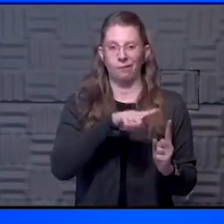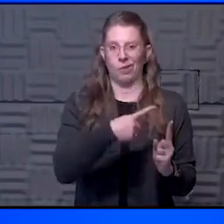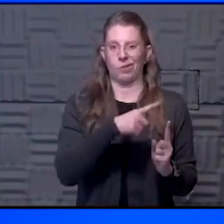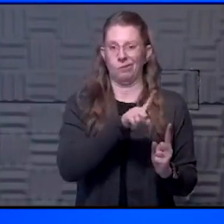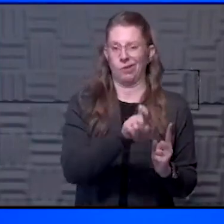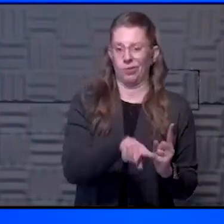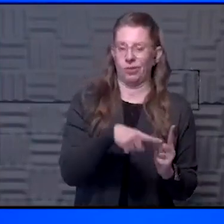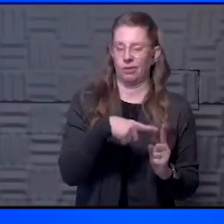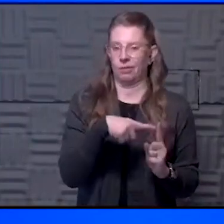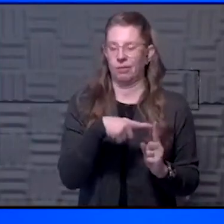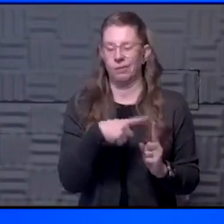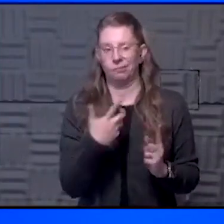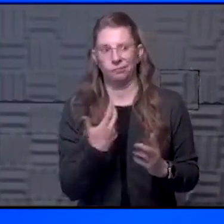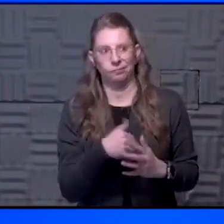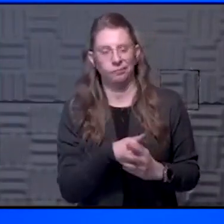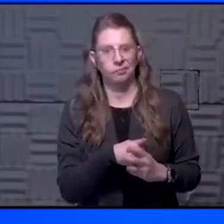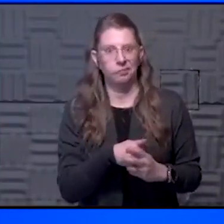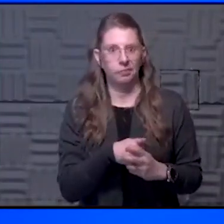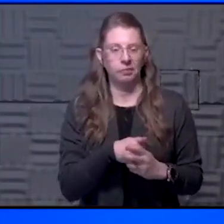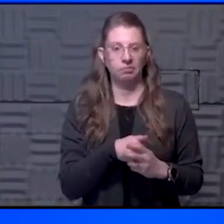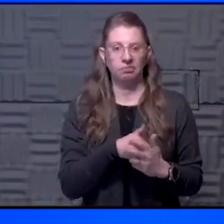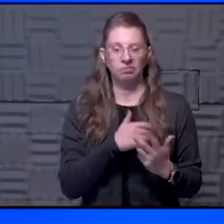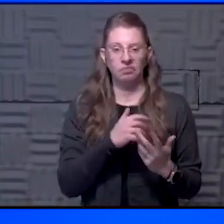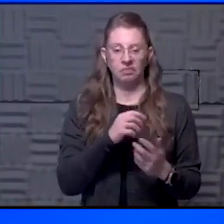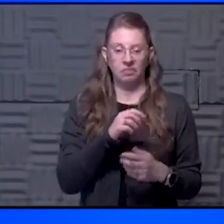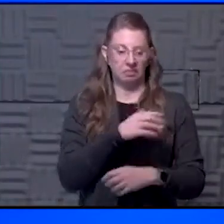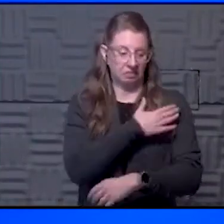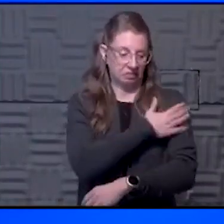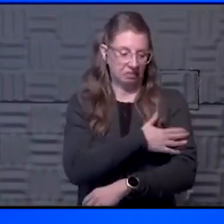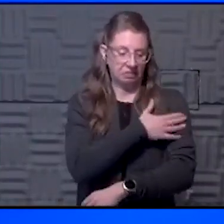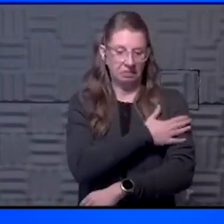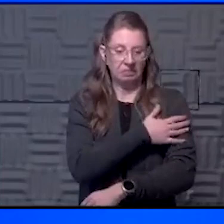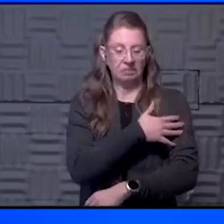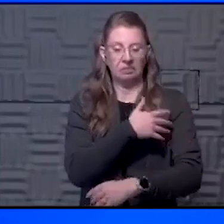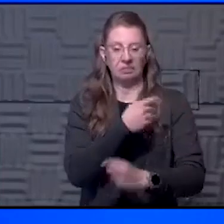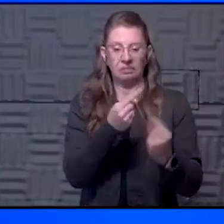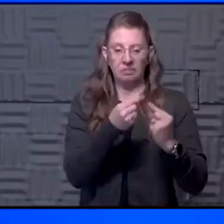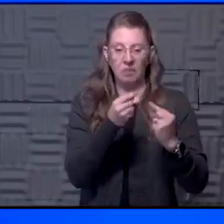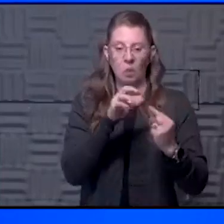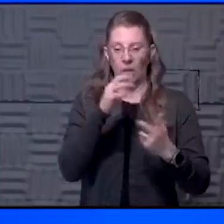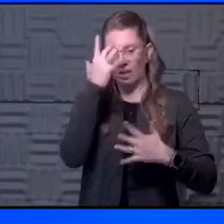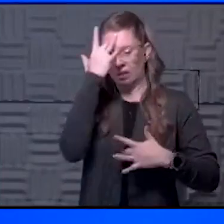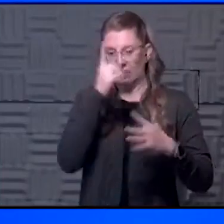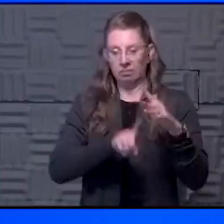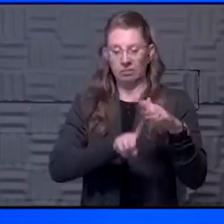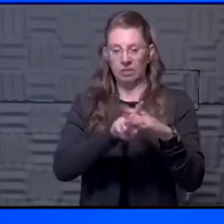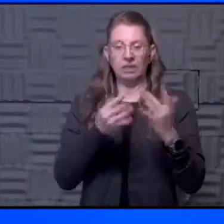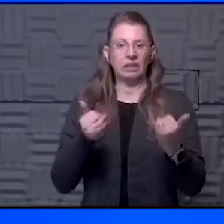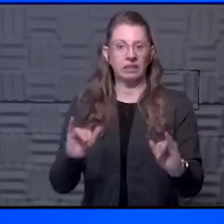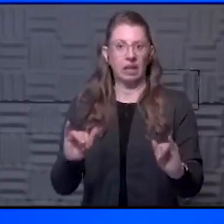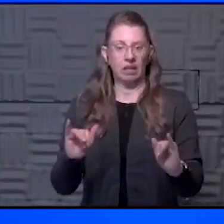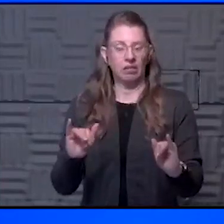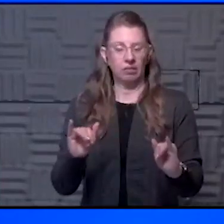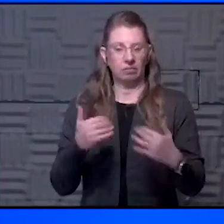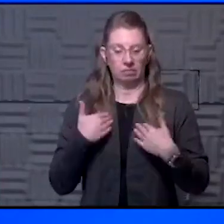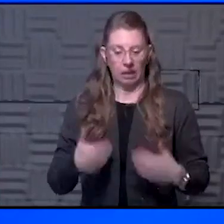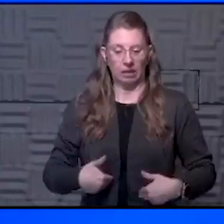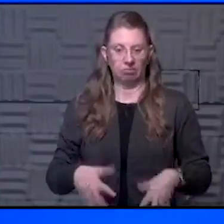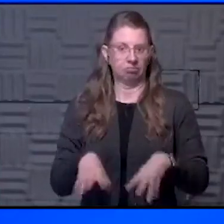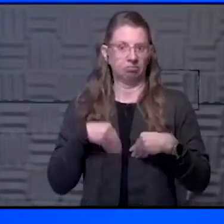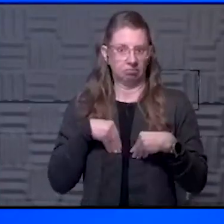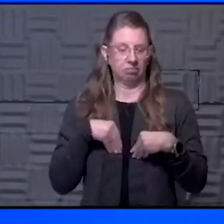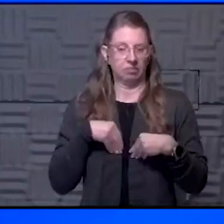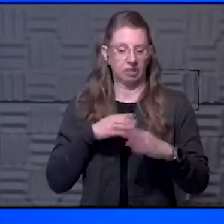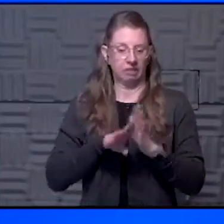people who don't really mount any site reactions or have any illness after the vaccine still mount good response and